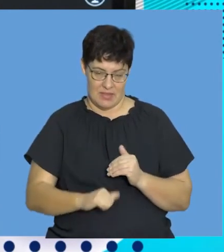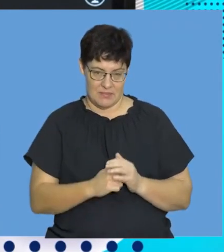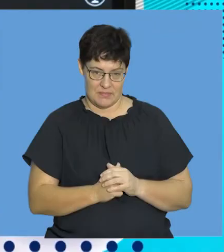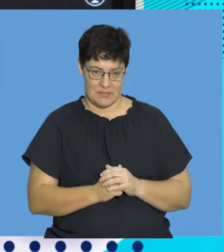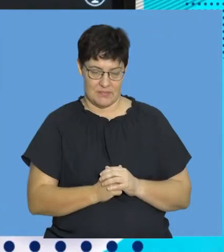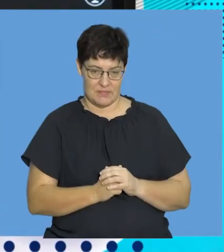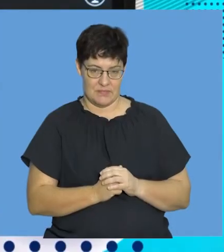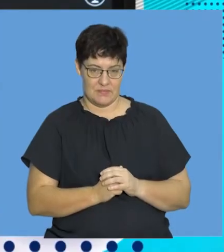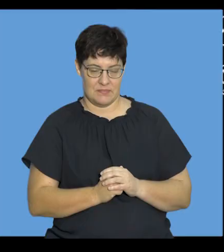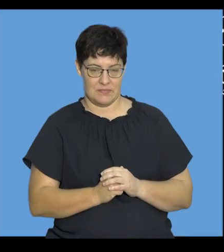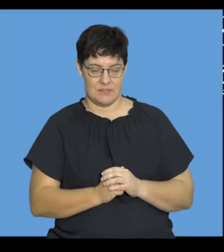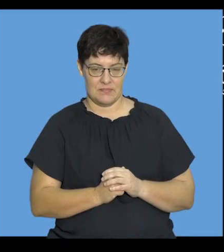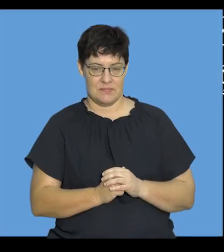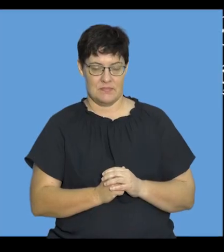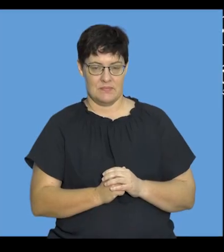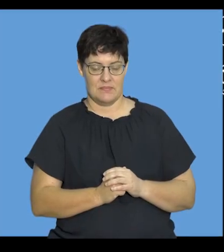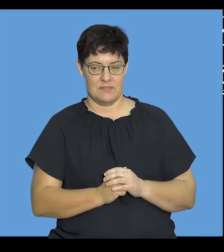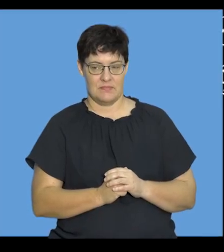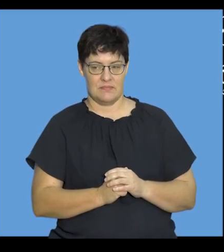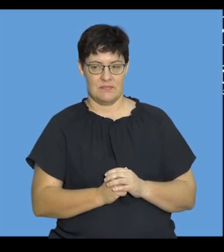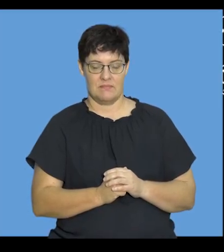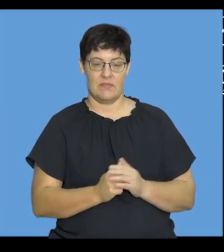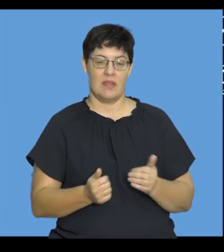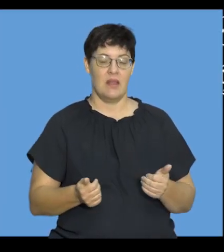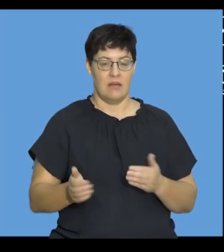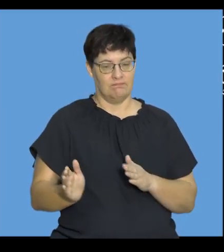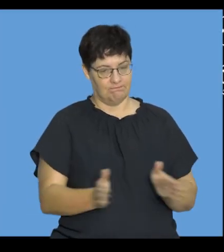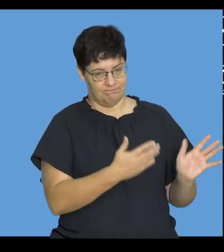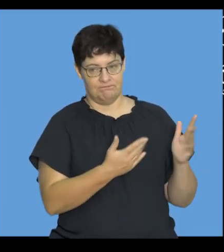important. Okay, the next one that we have